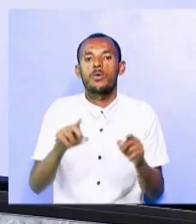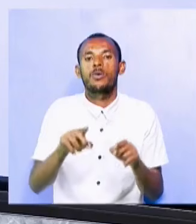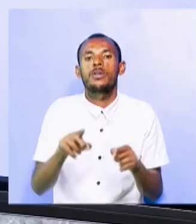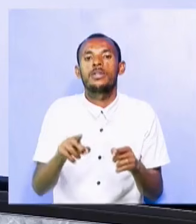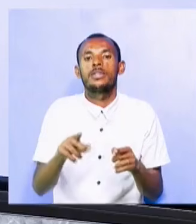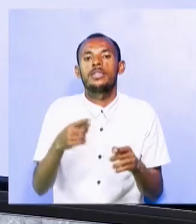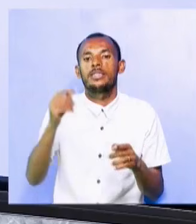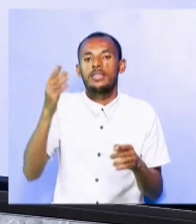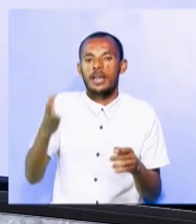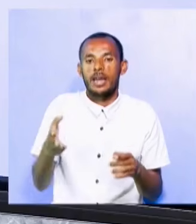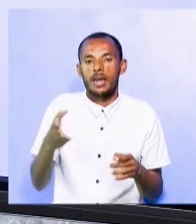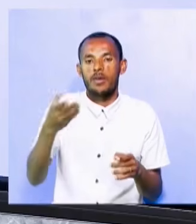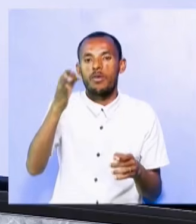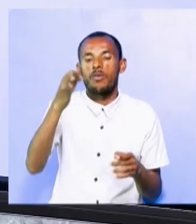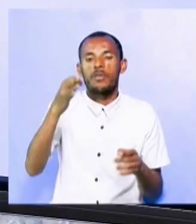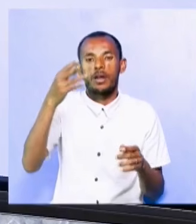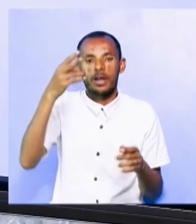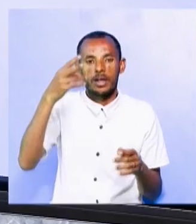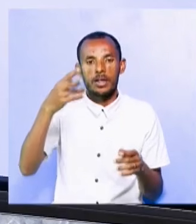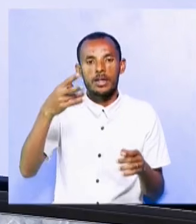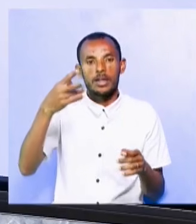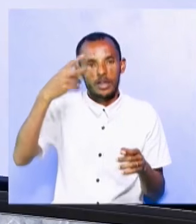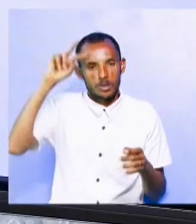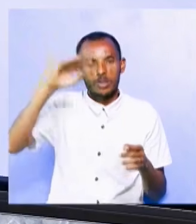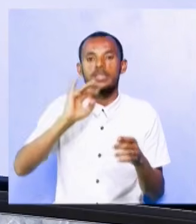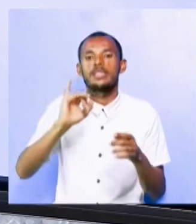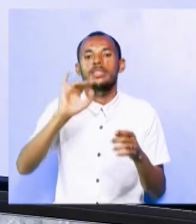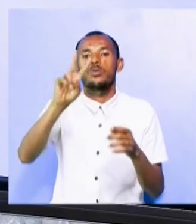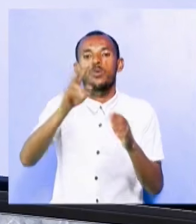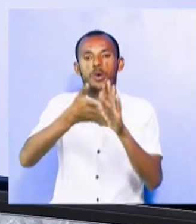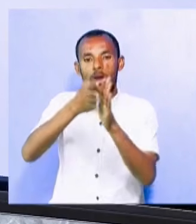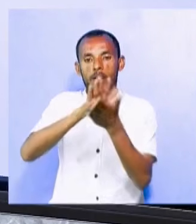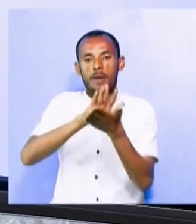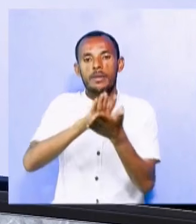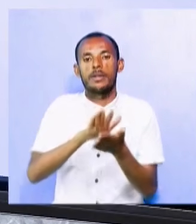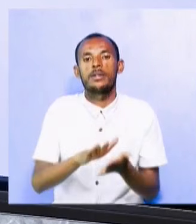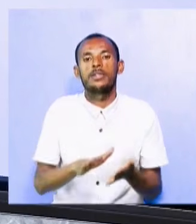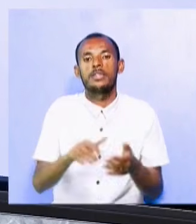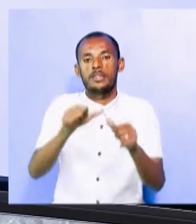when the side of a square is doubled, the area